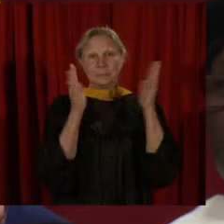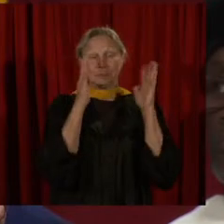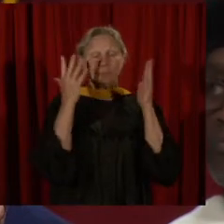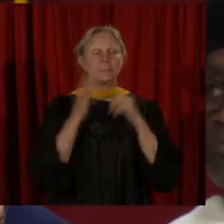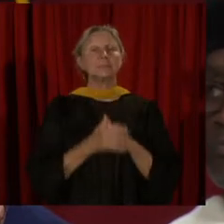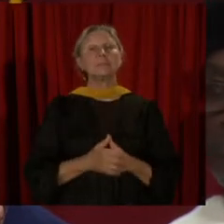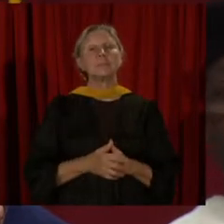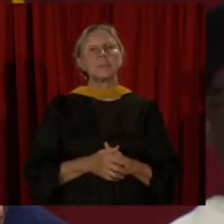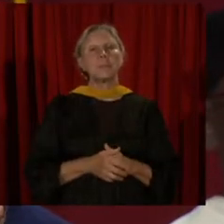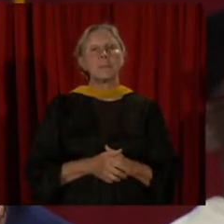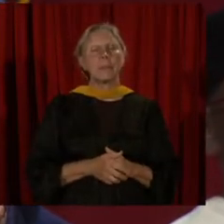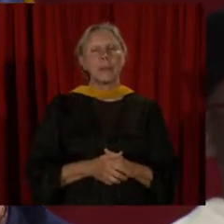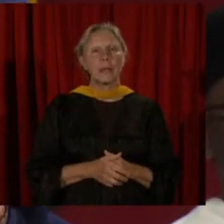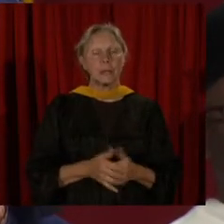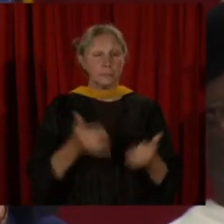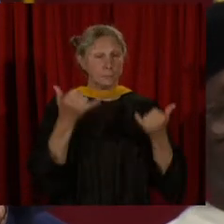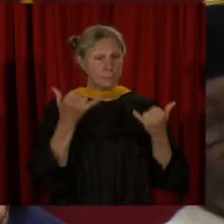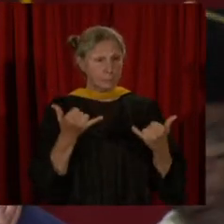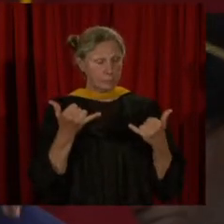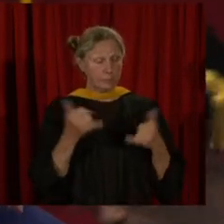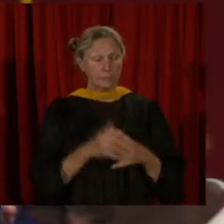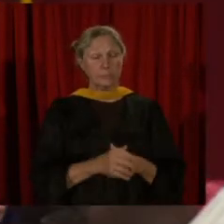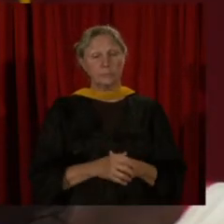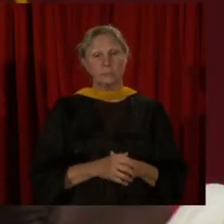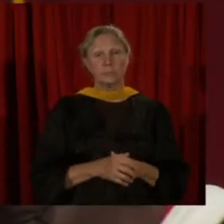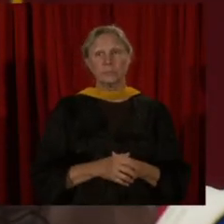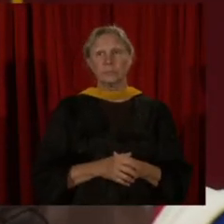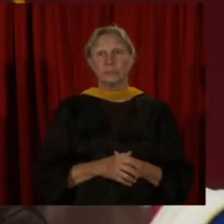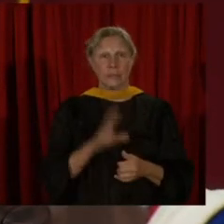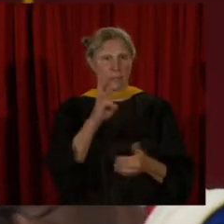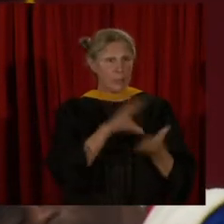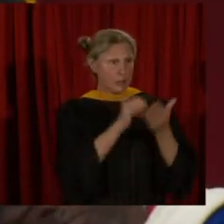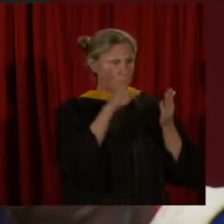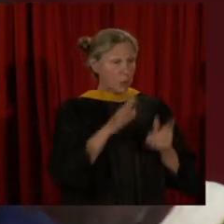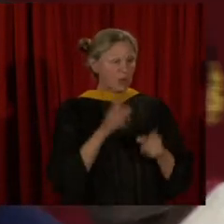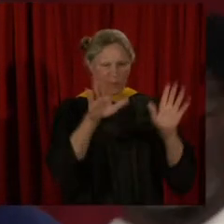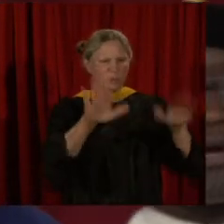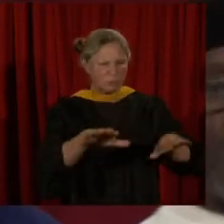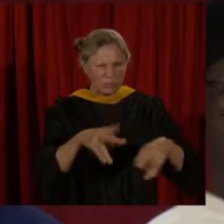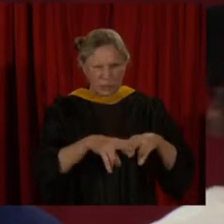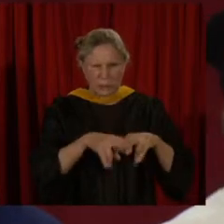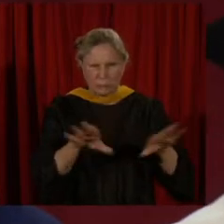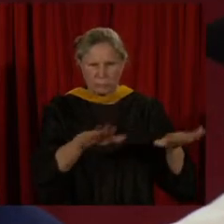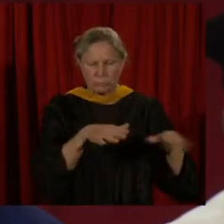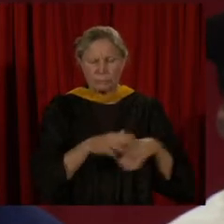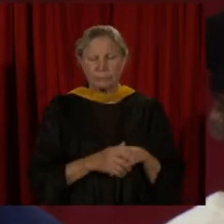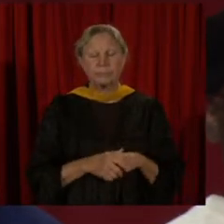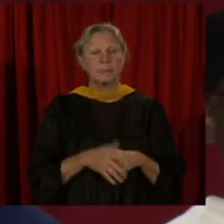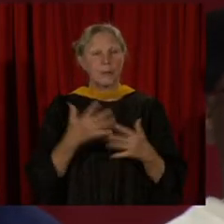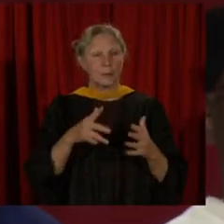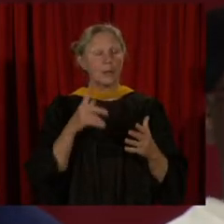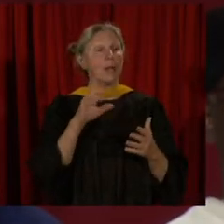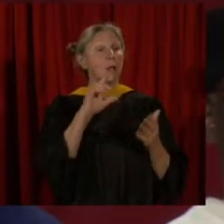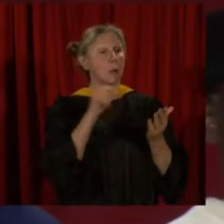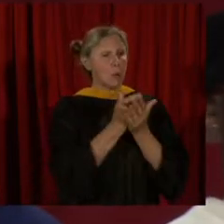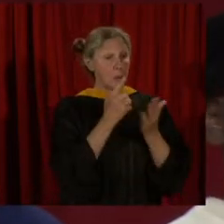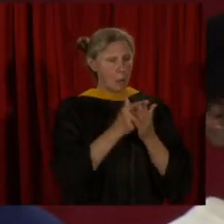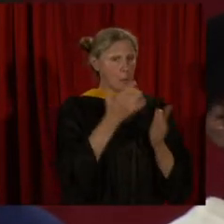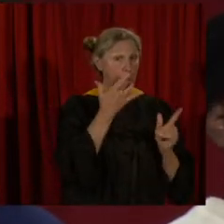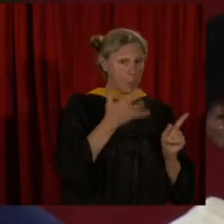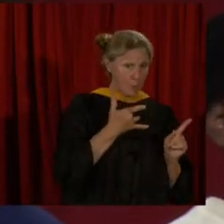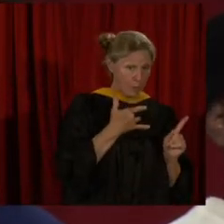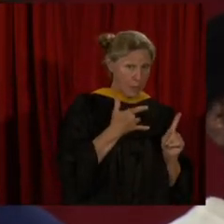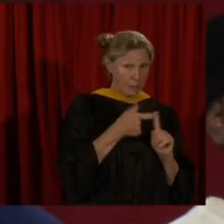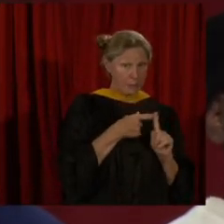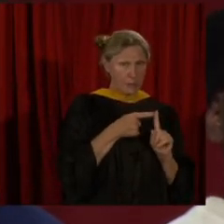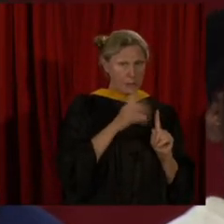Now, so there's six students that you can be seated now that are graduating with birthdays